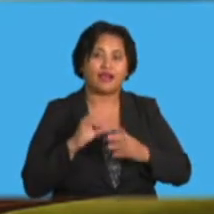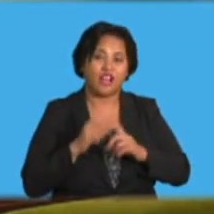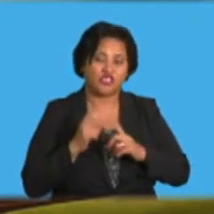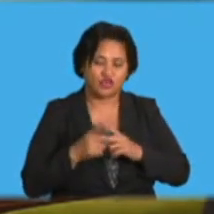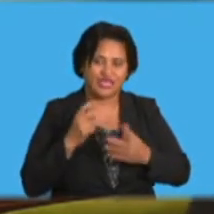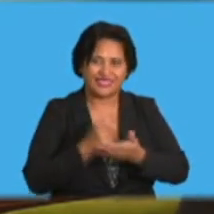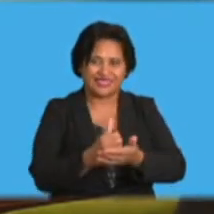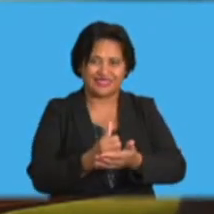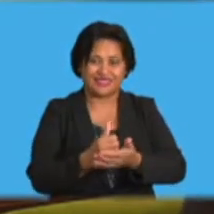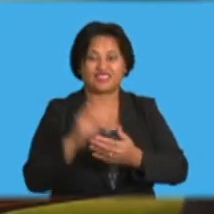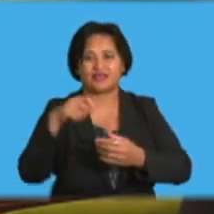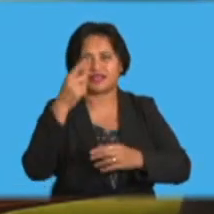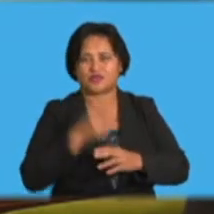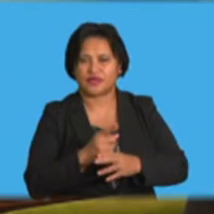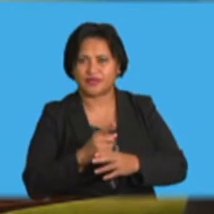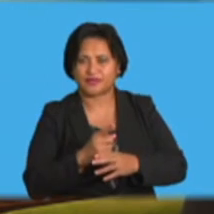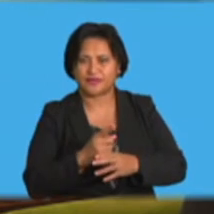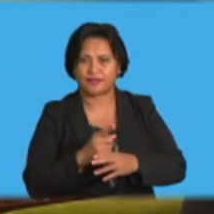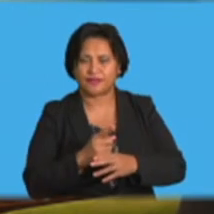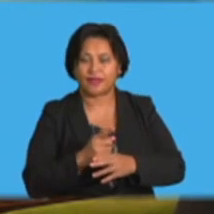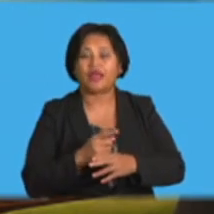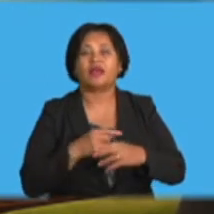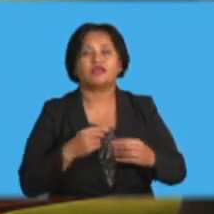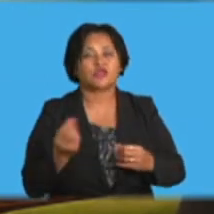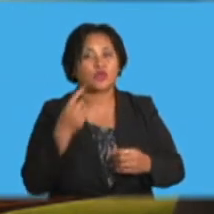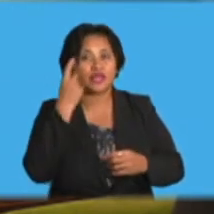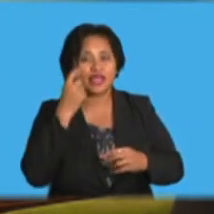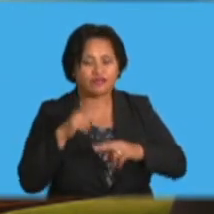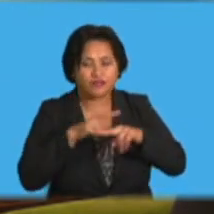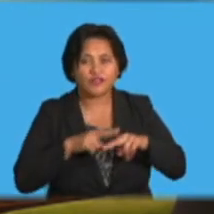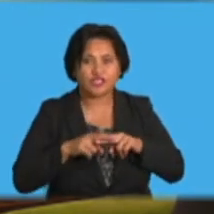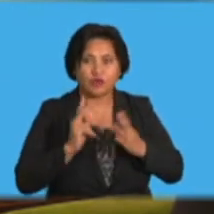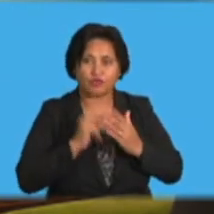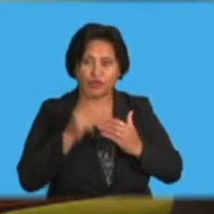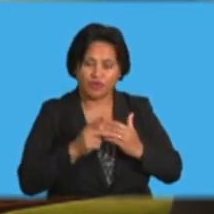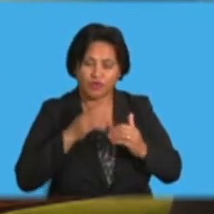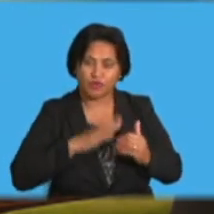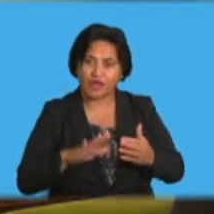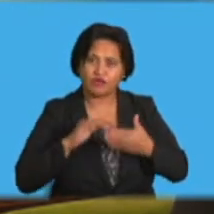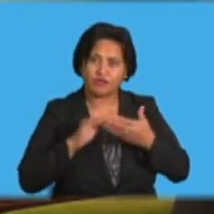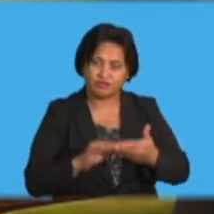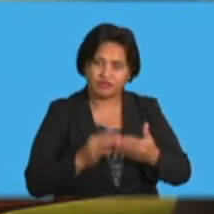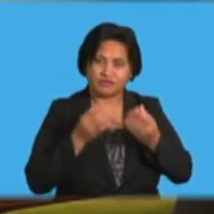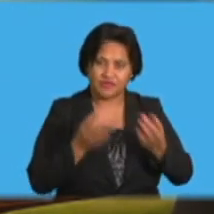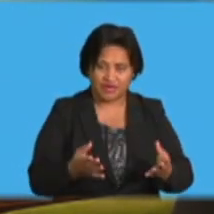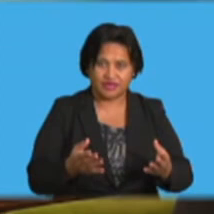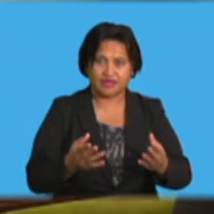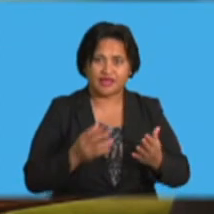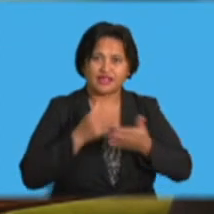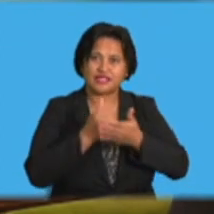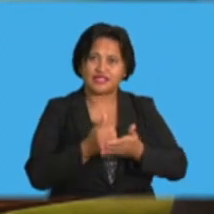Speaker. Madam Speaker, the Care for Fiji program is designed to provide targeted assistance to affected Fijians who generally